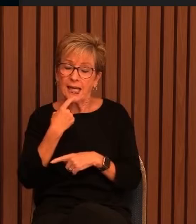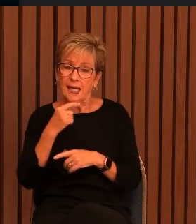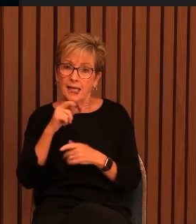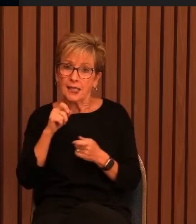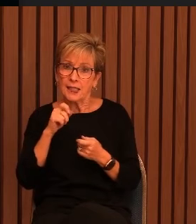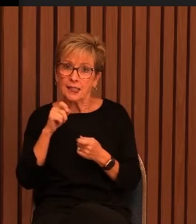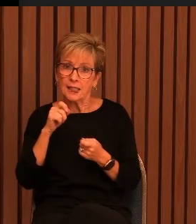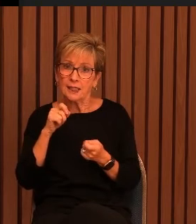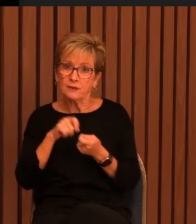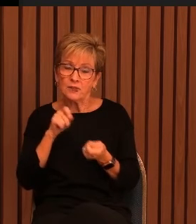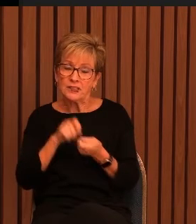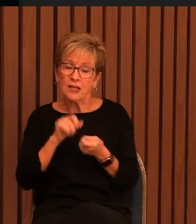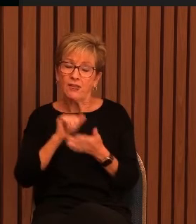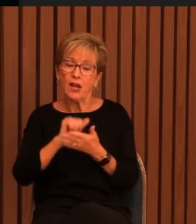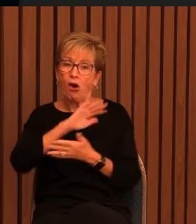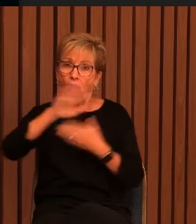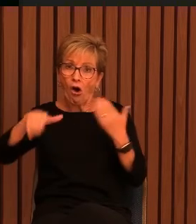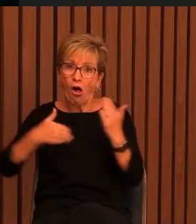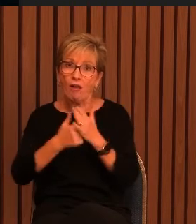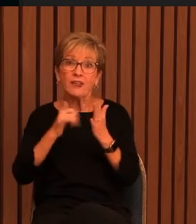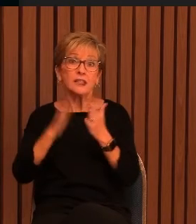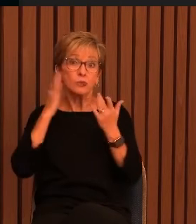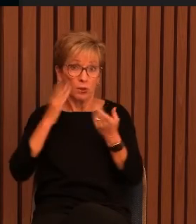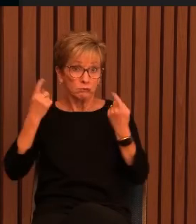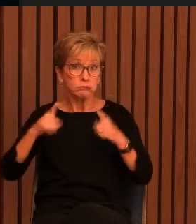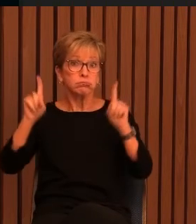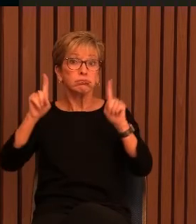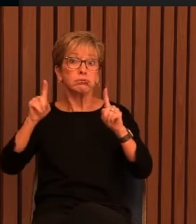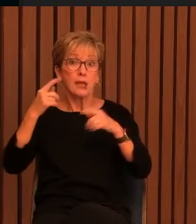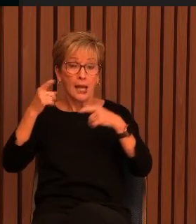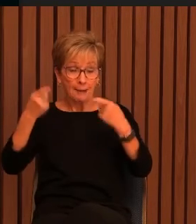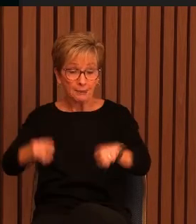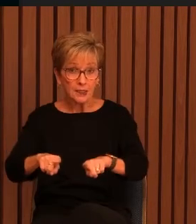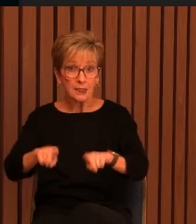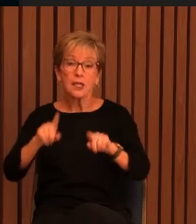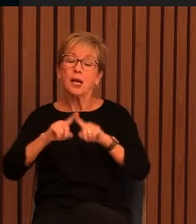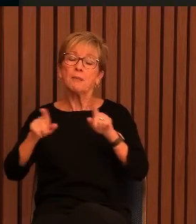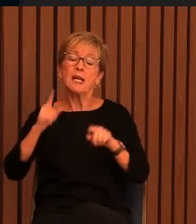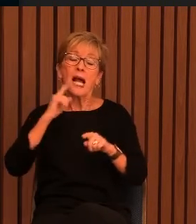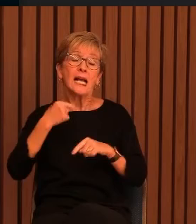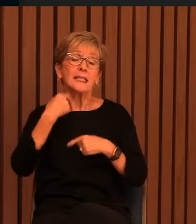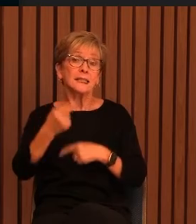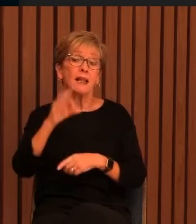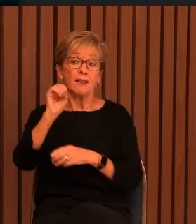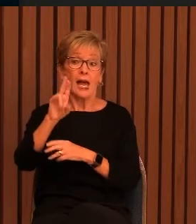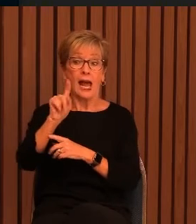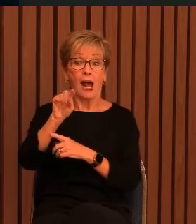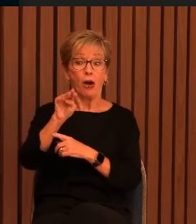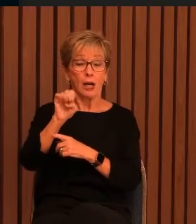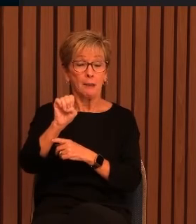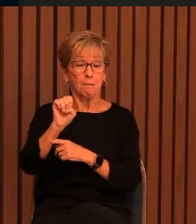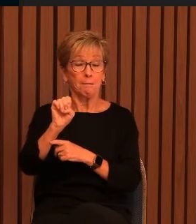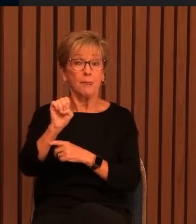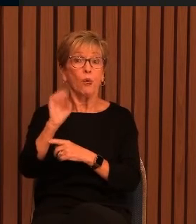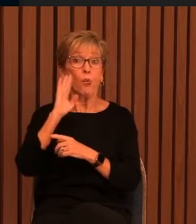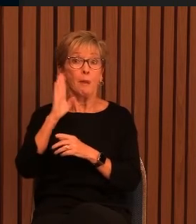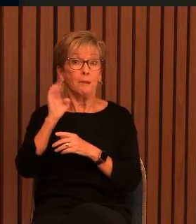that all of this will come to fruition, but I can say with certainty what the outcome will be if we don't do